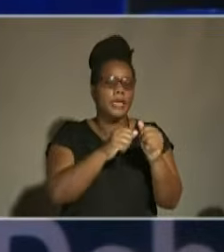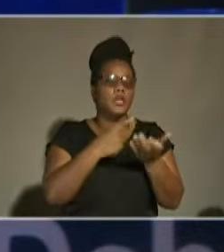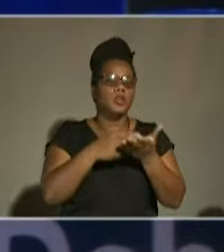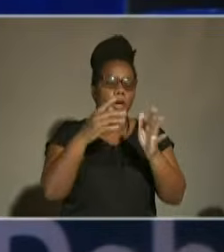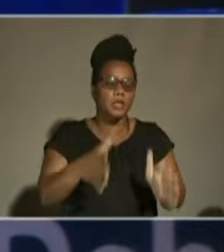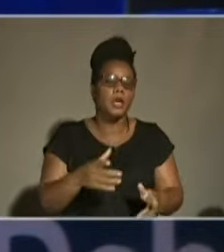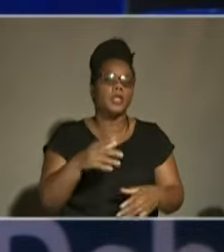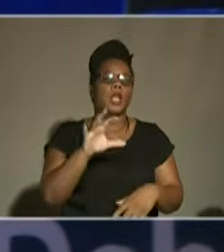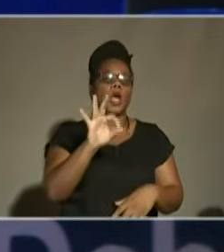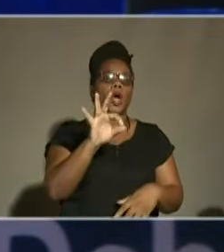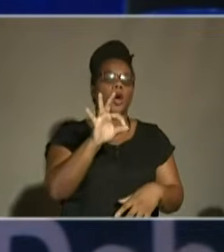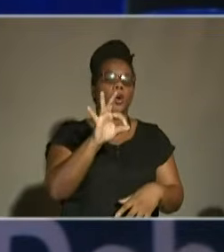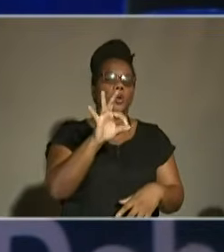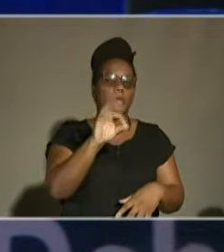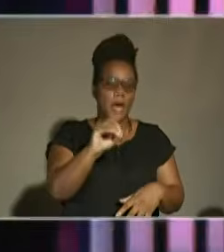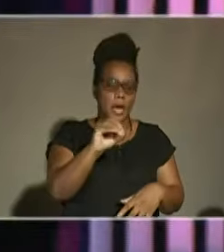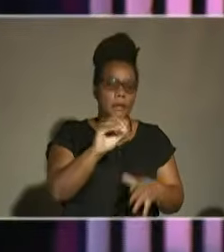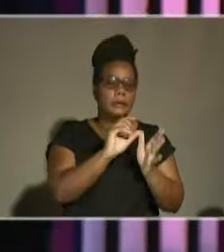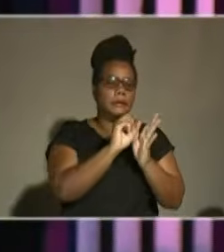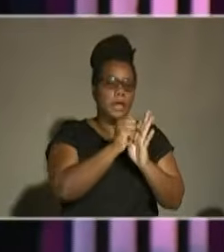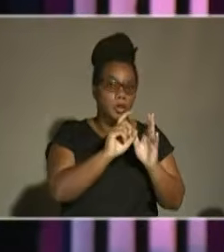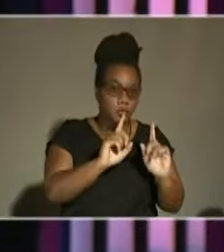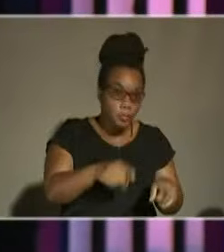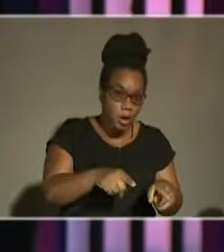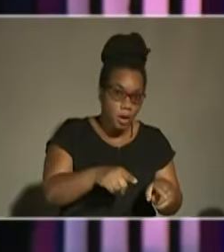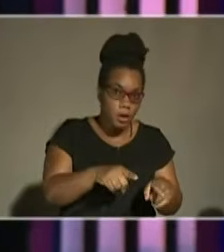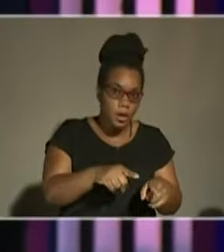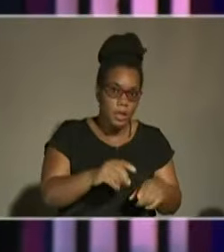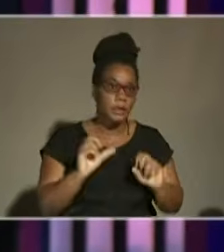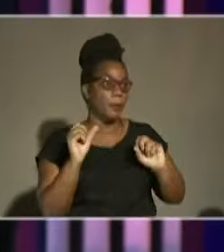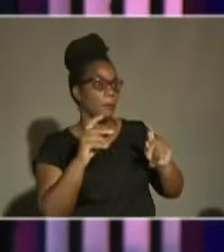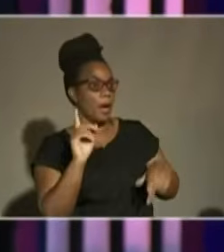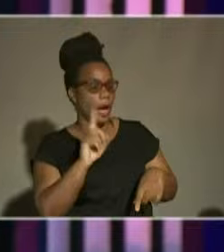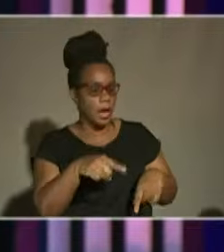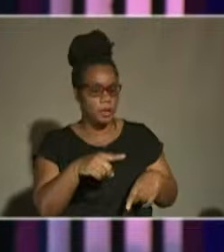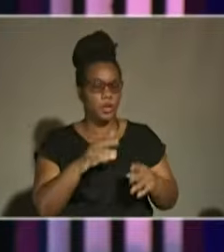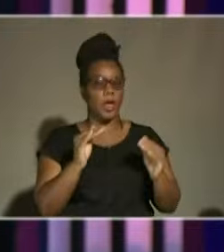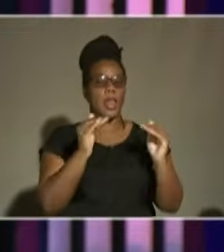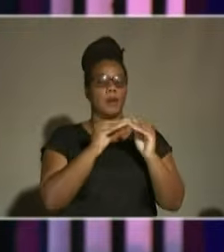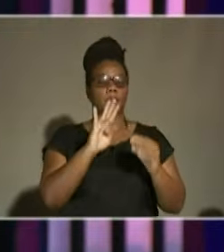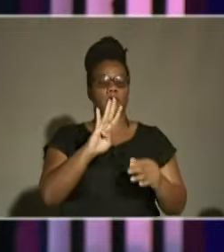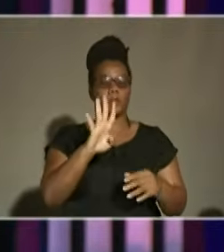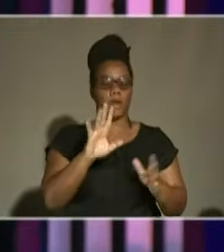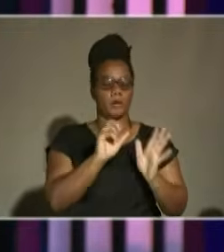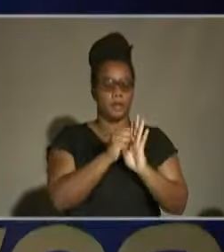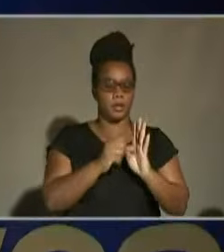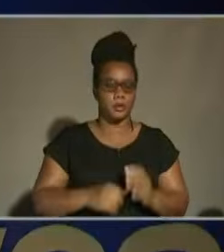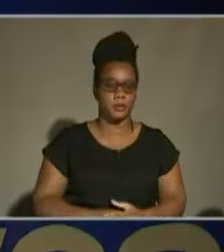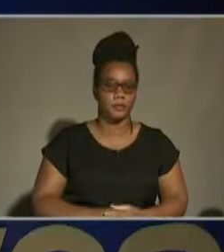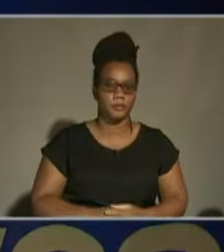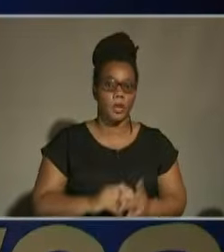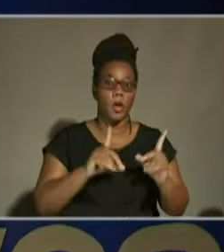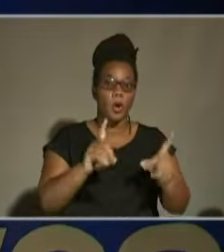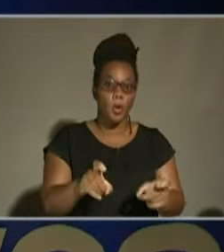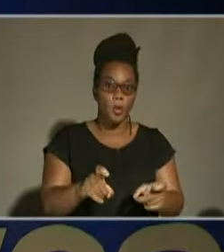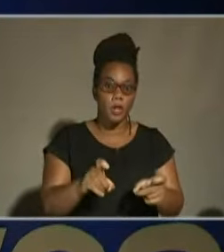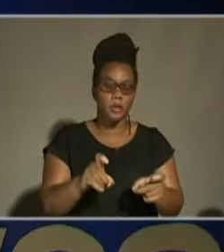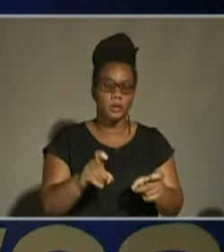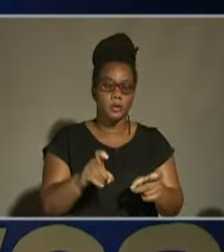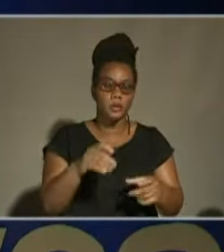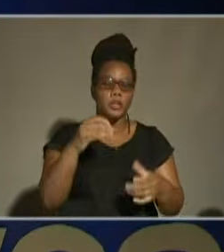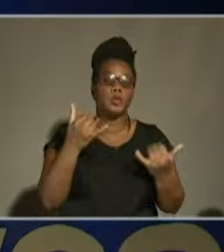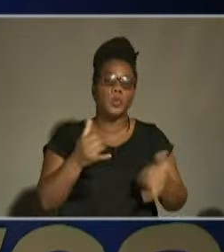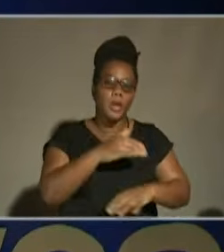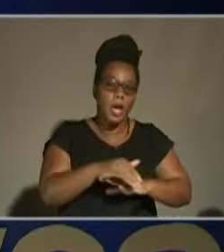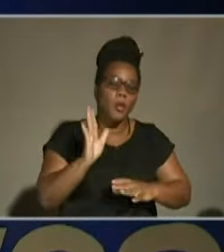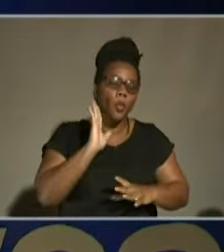seconds to respond to each question, and rebuttals are limited to 45 seconds. The questions posed in tonight's debate